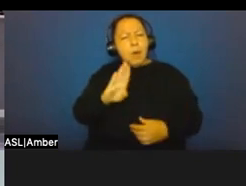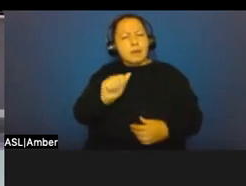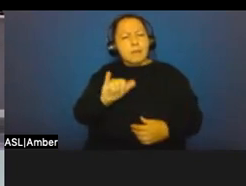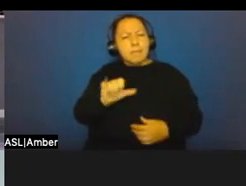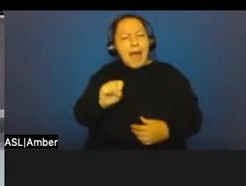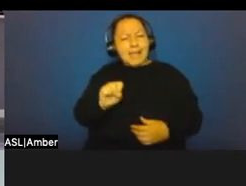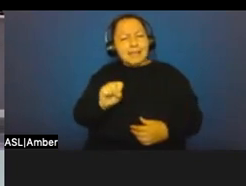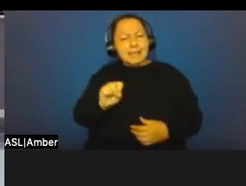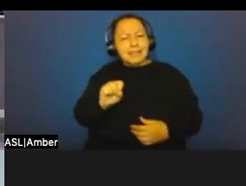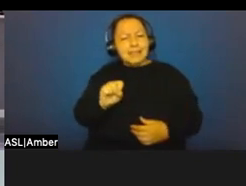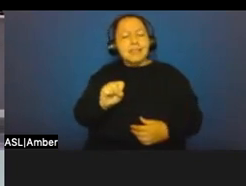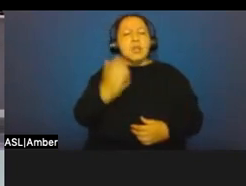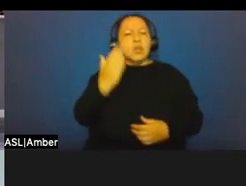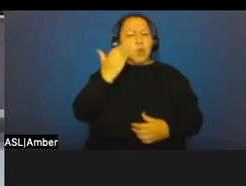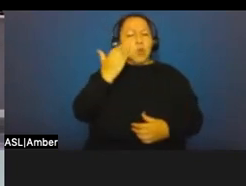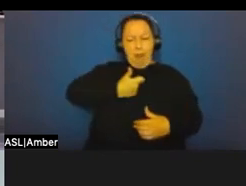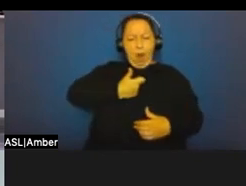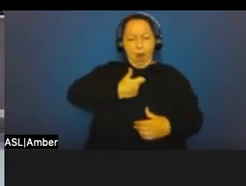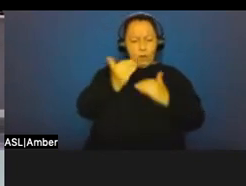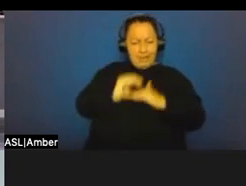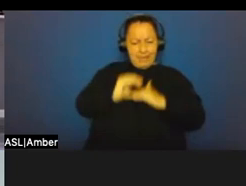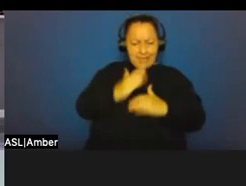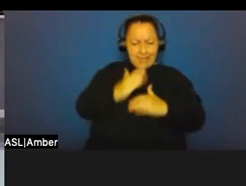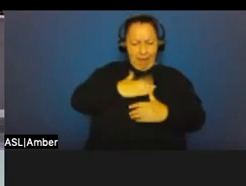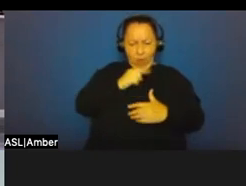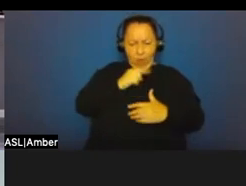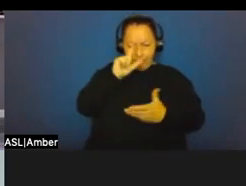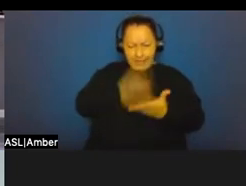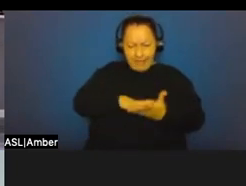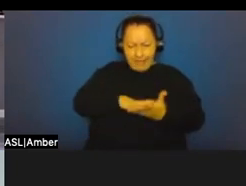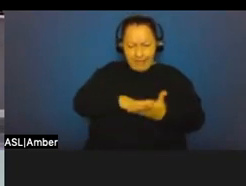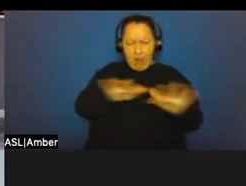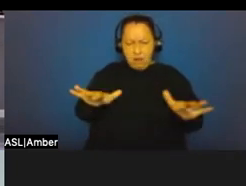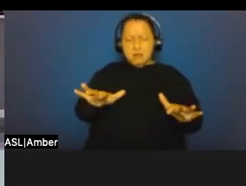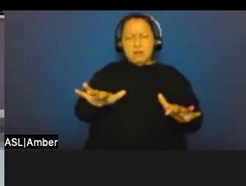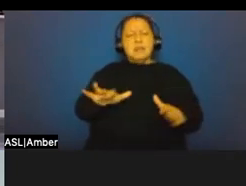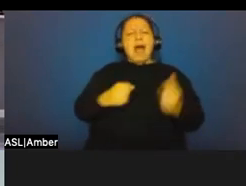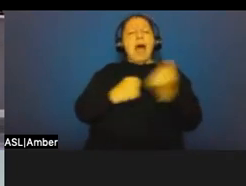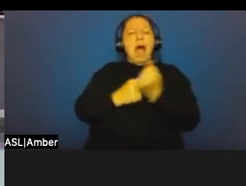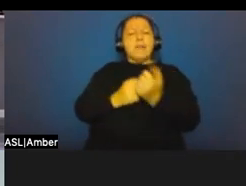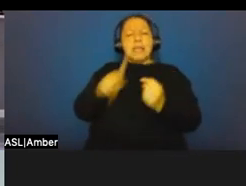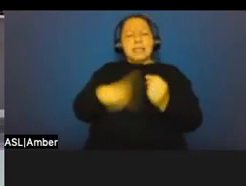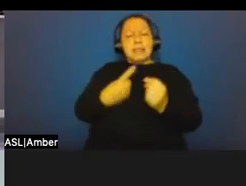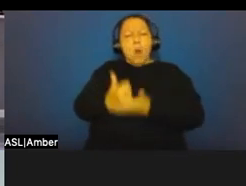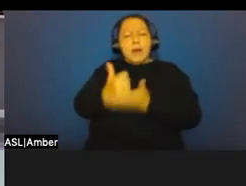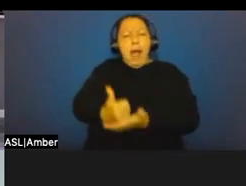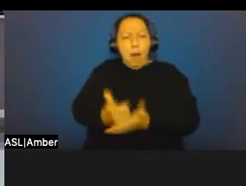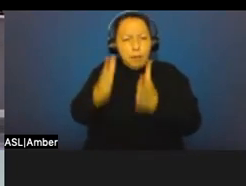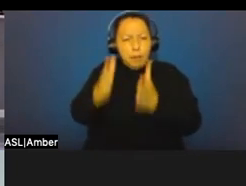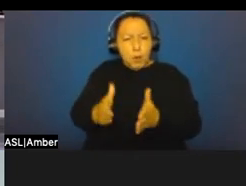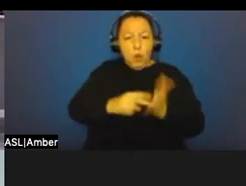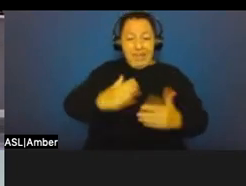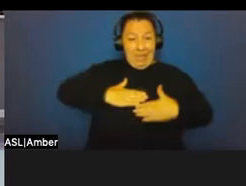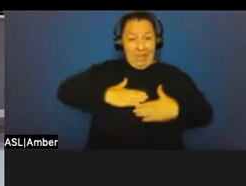it is about, advocacy is all about helping someone. So your bias could hurt them.